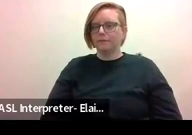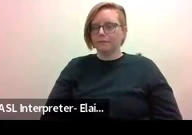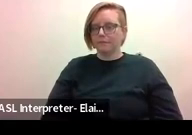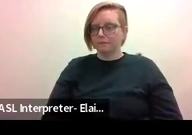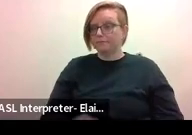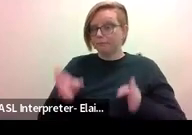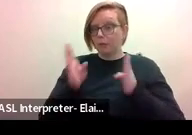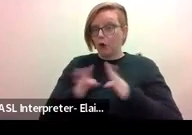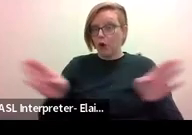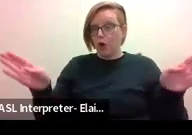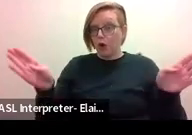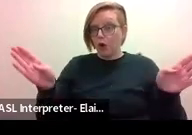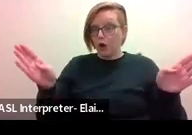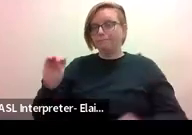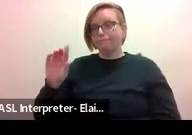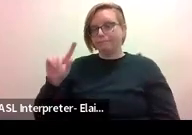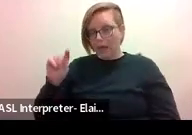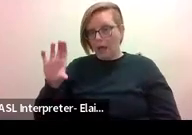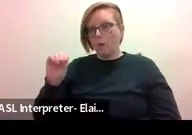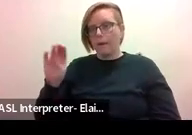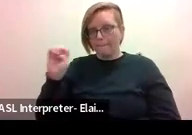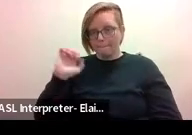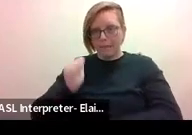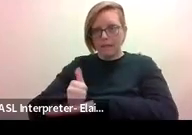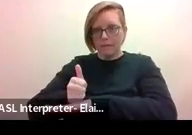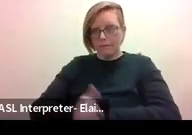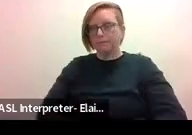too broad. Outcome. Yep.